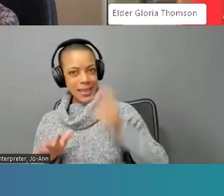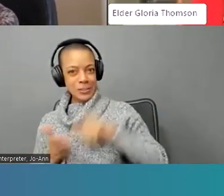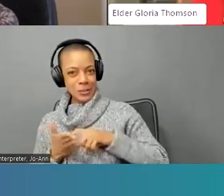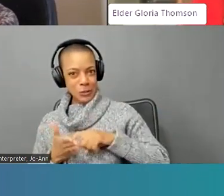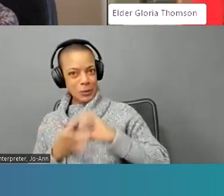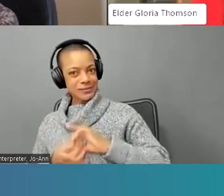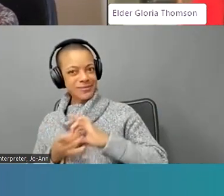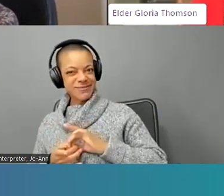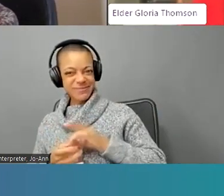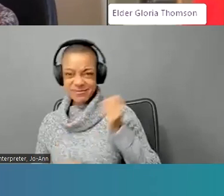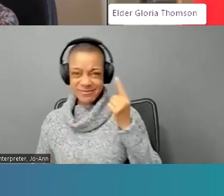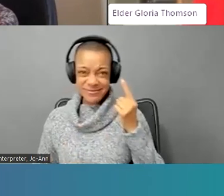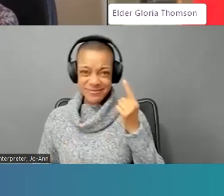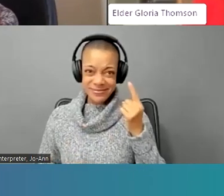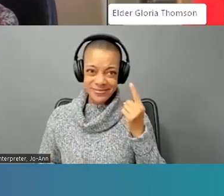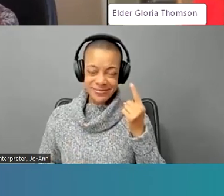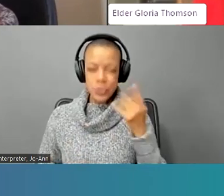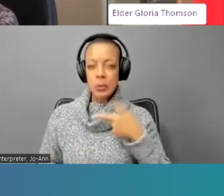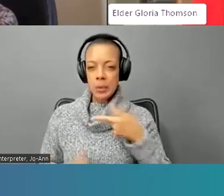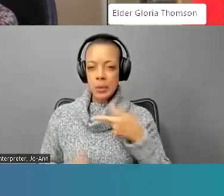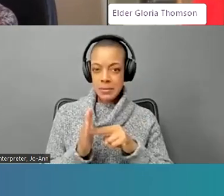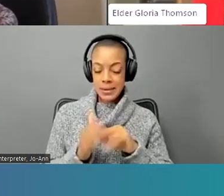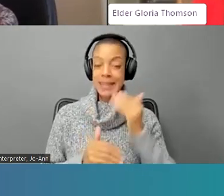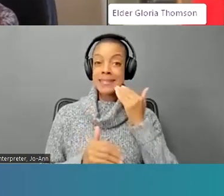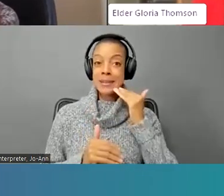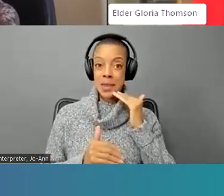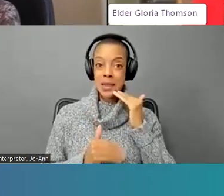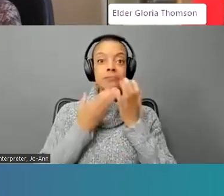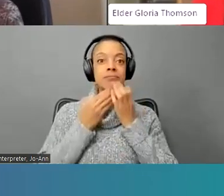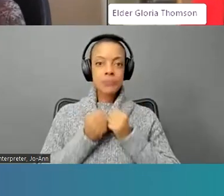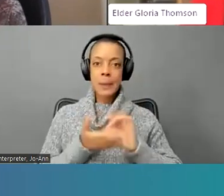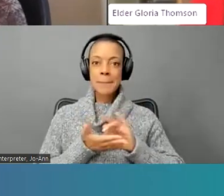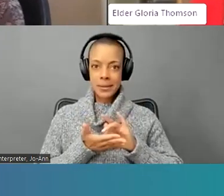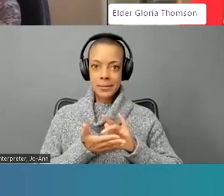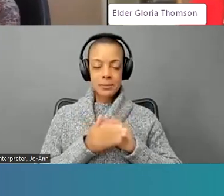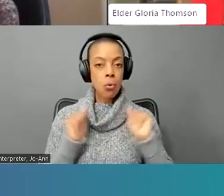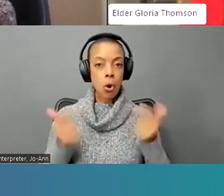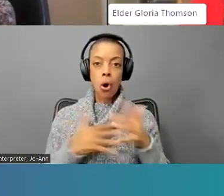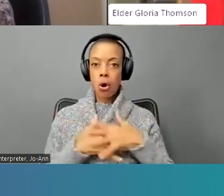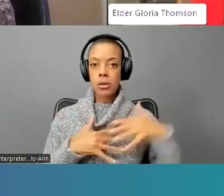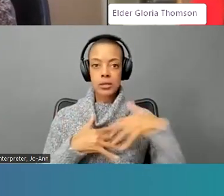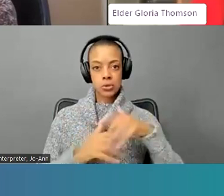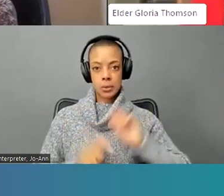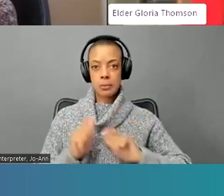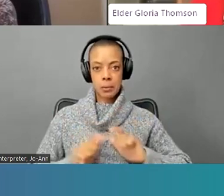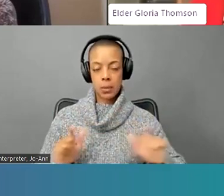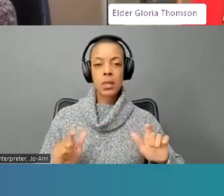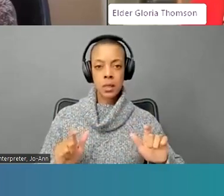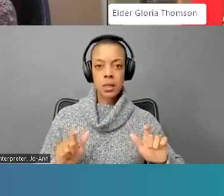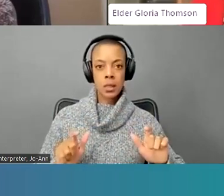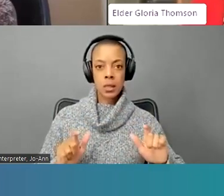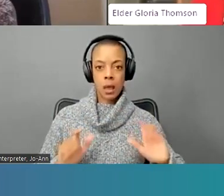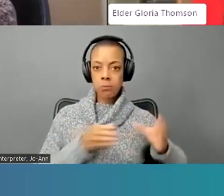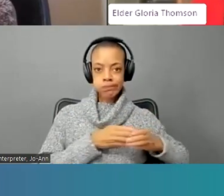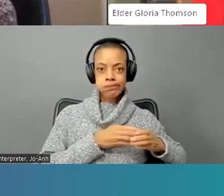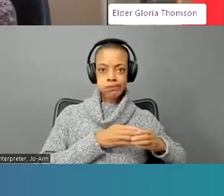that the tobacco is a sacred medicine to all Indigenous people, and that